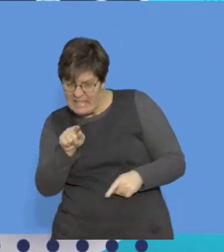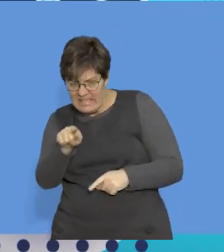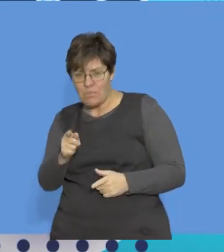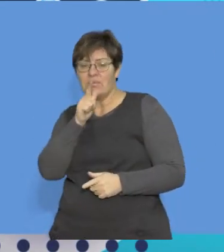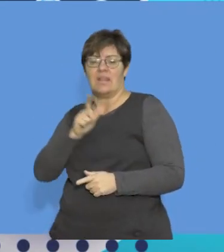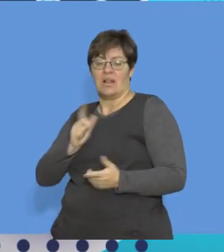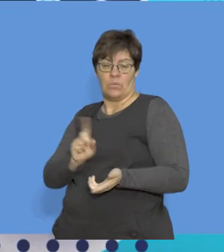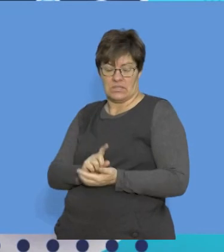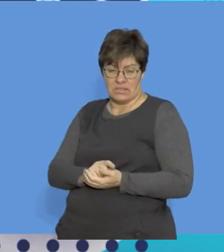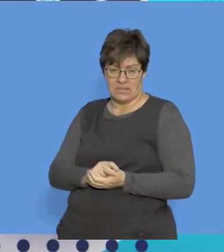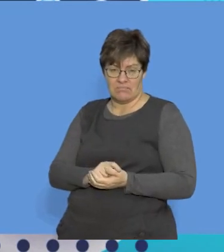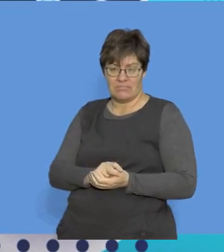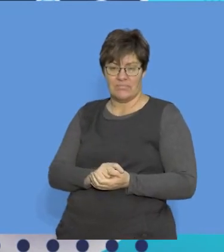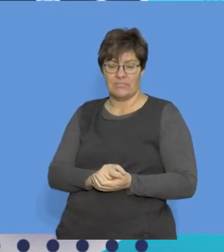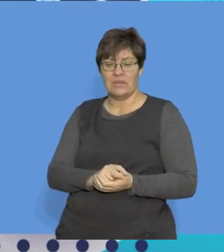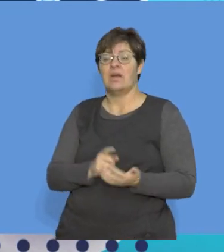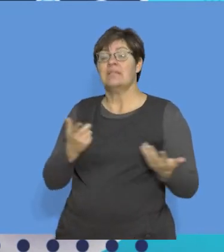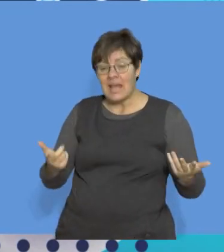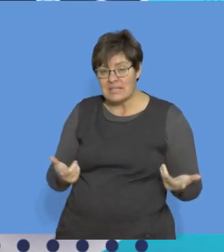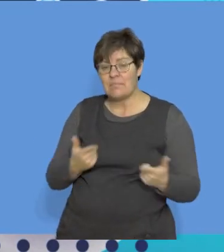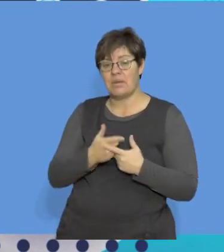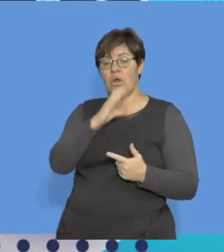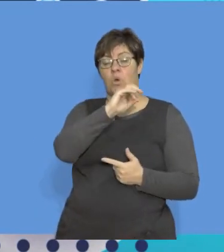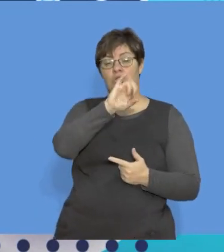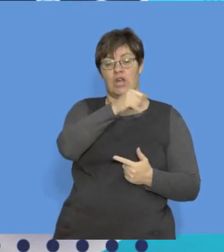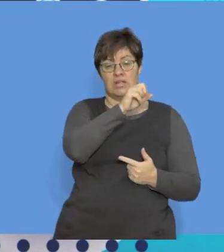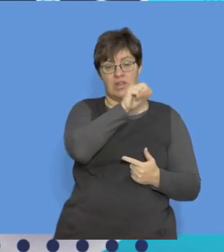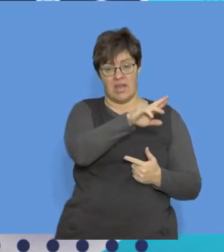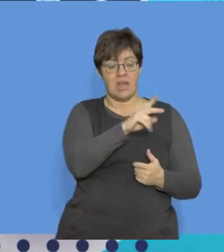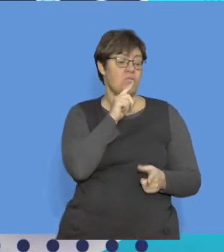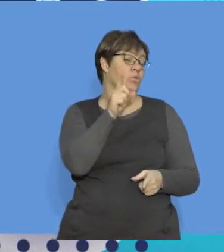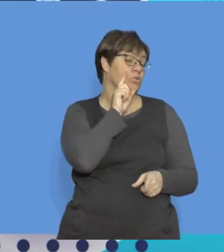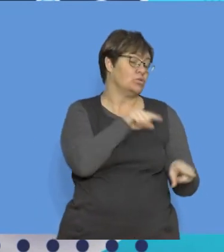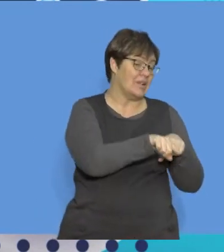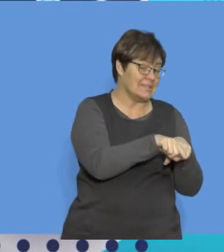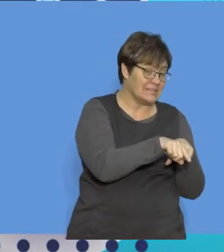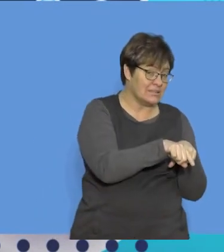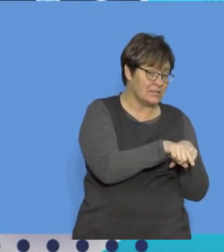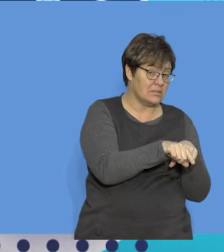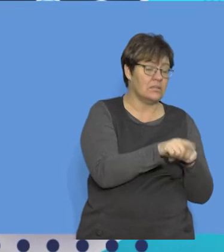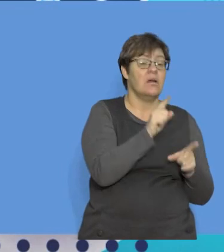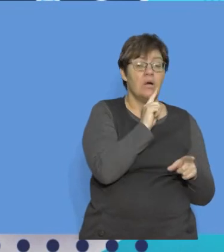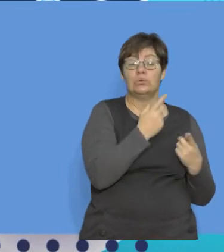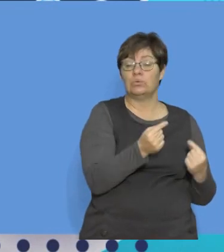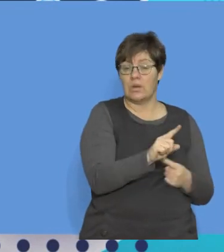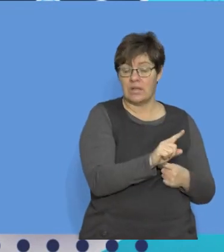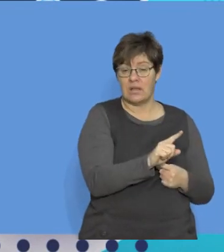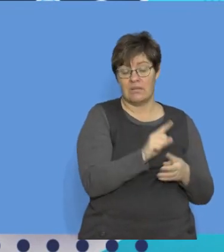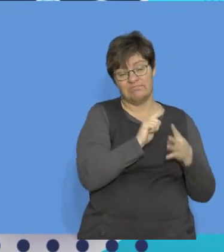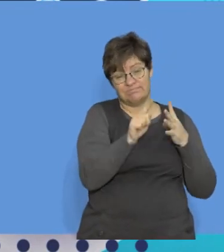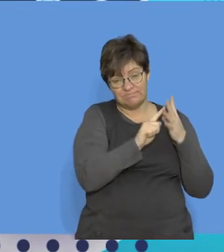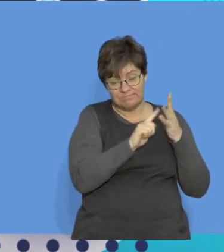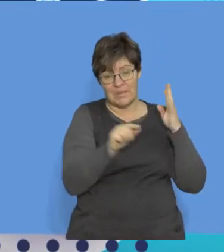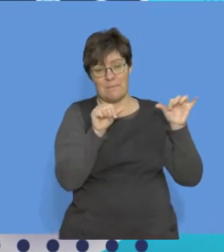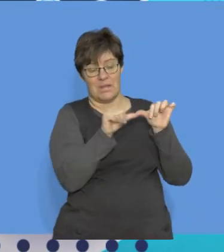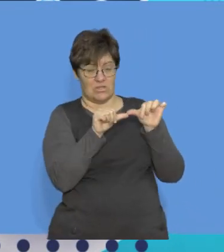So that's what we are trying to say. That's what a conjuncture is. You test it by performing several measurements